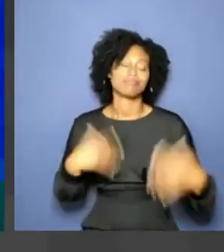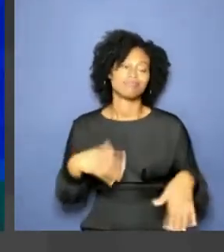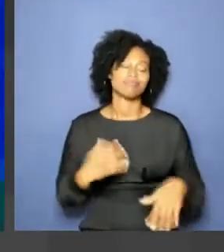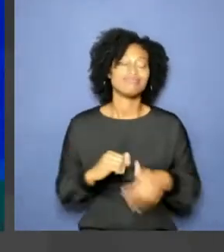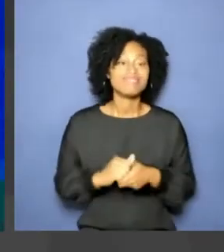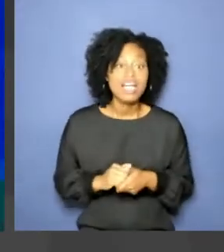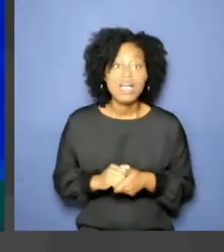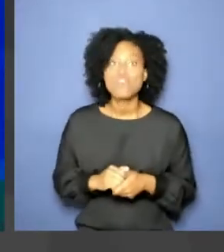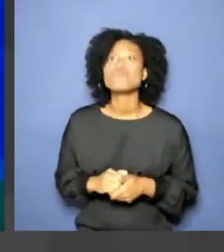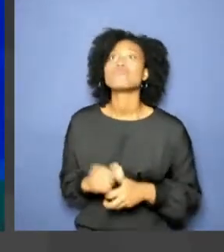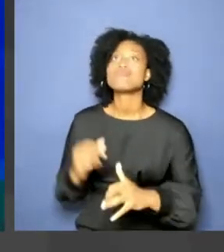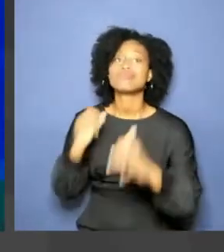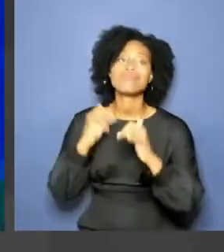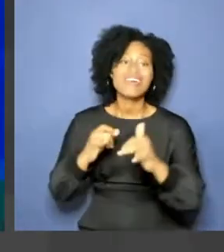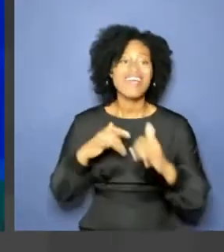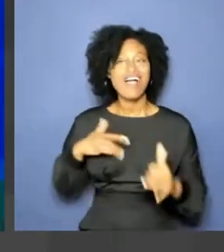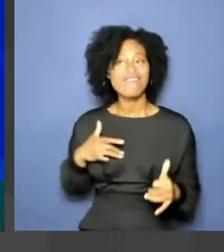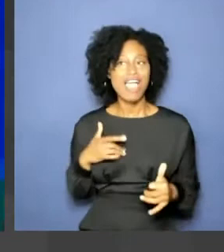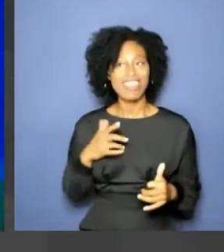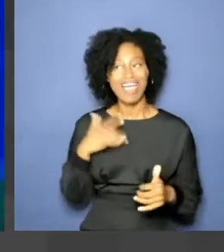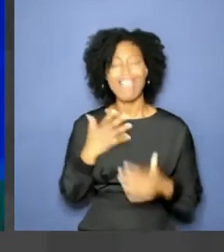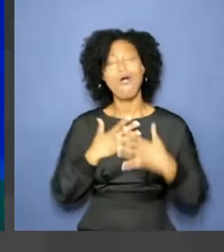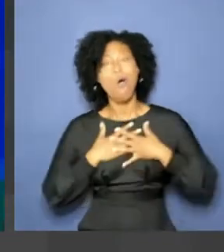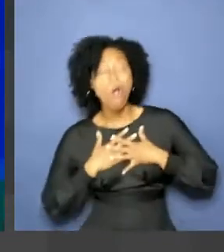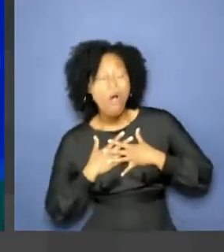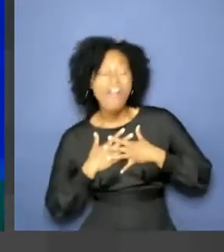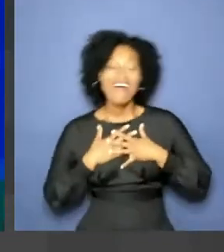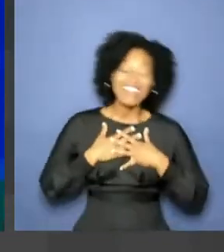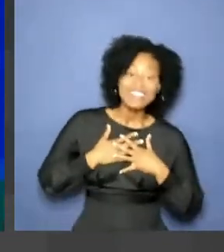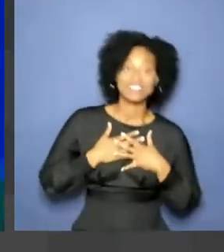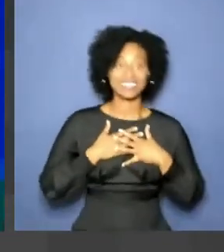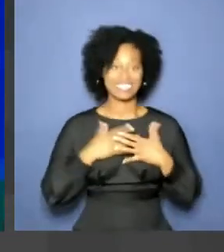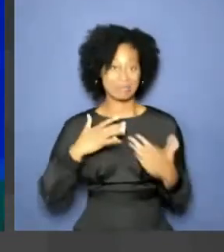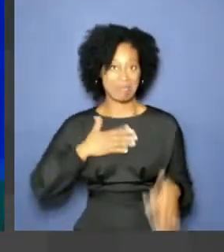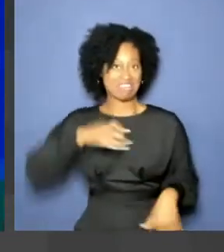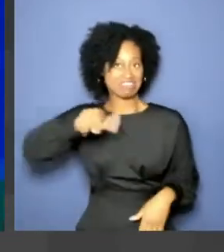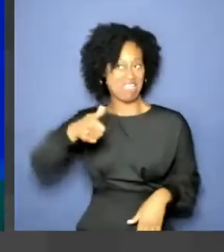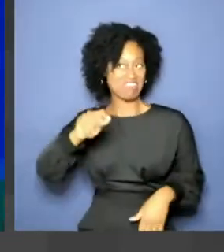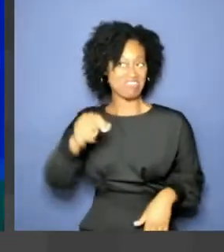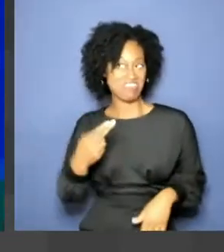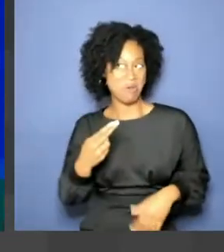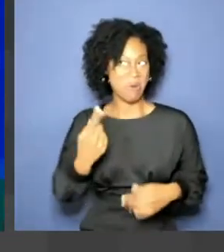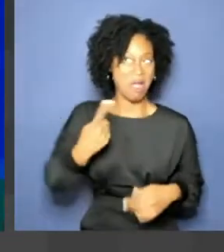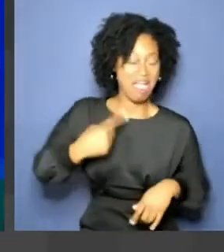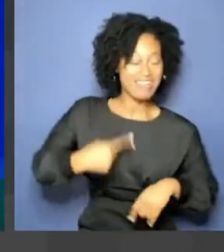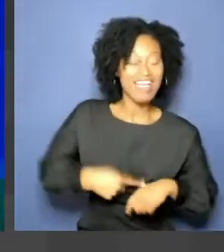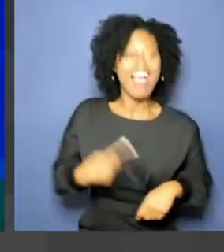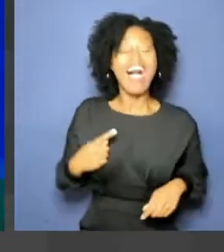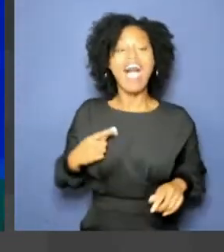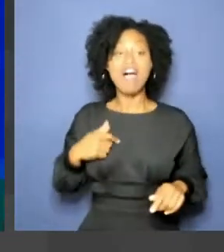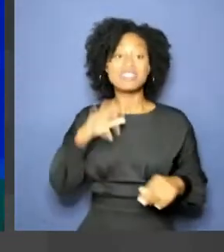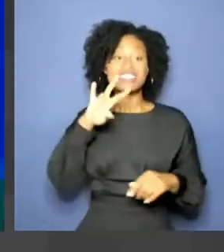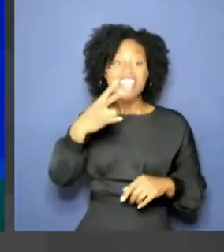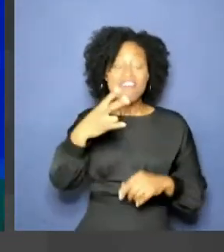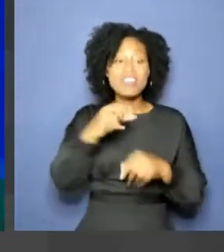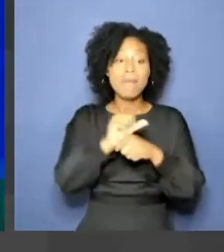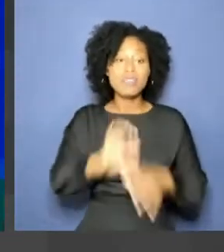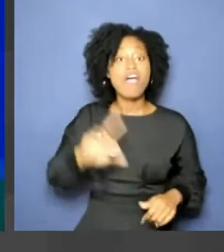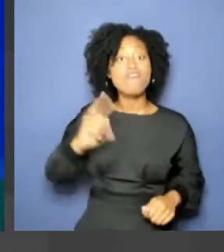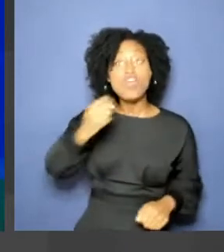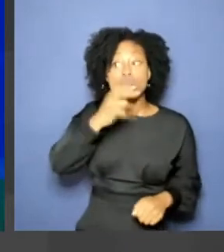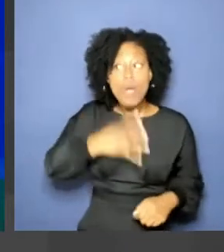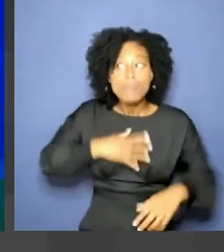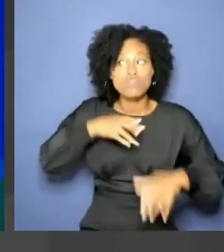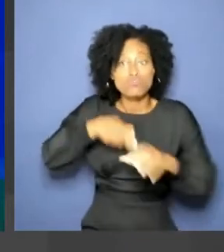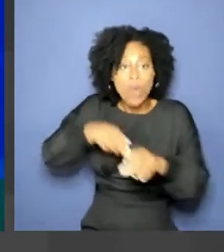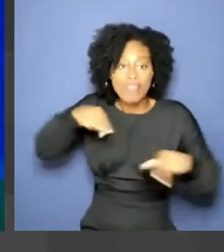feeling quite nostalgic since this is number 10. And I have to say, I was the 7th employee, the first woman on the team. And when I